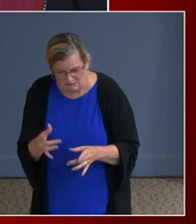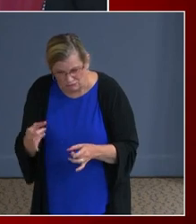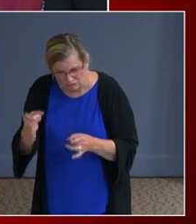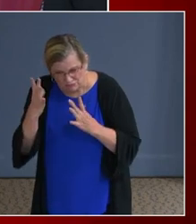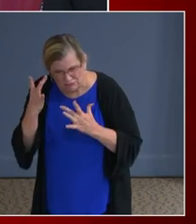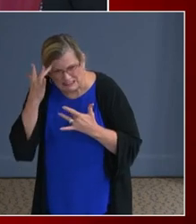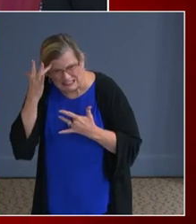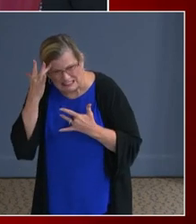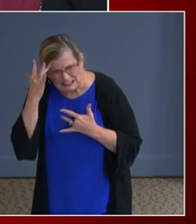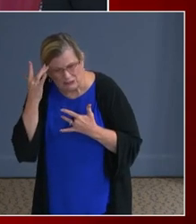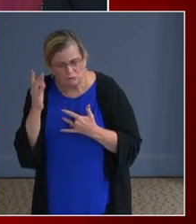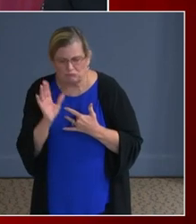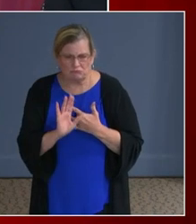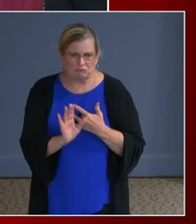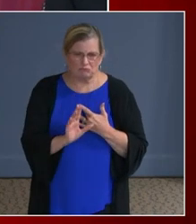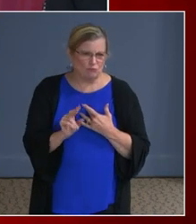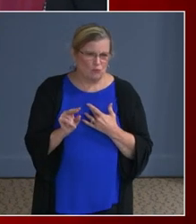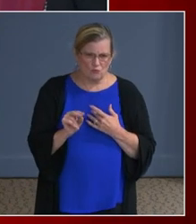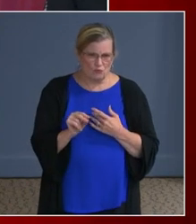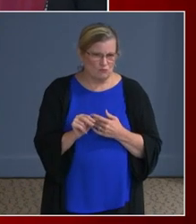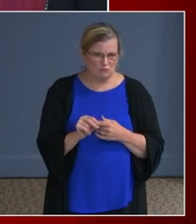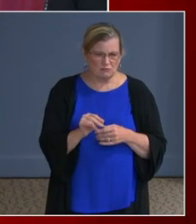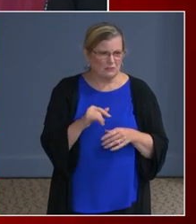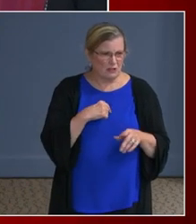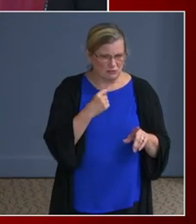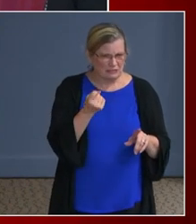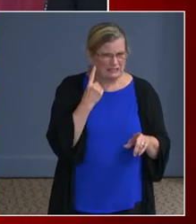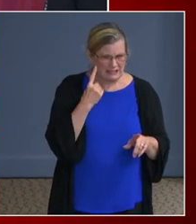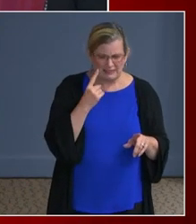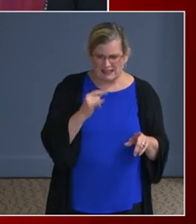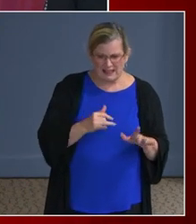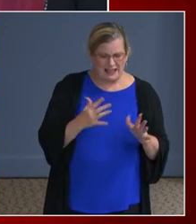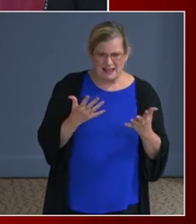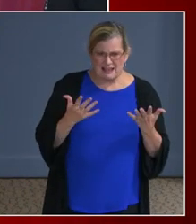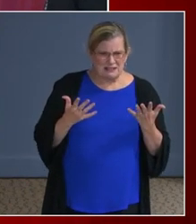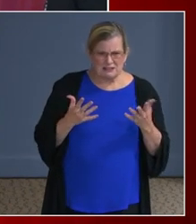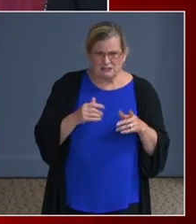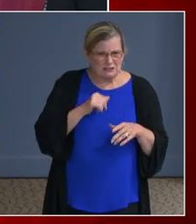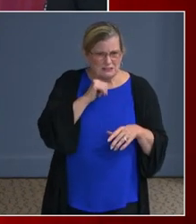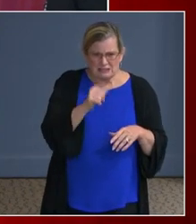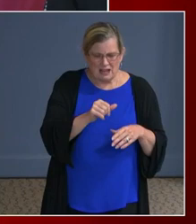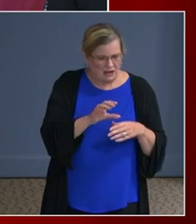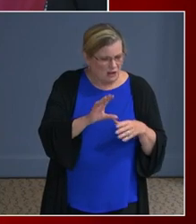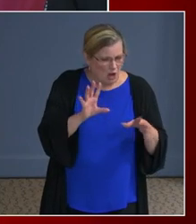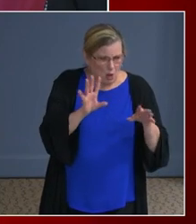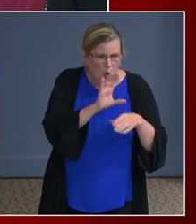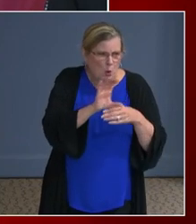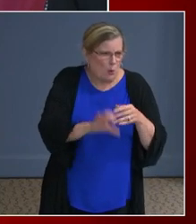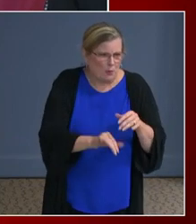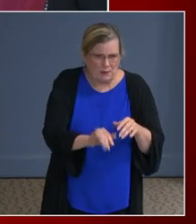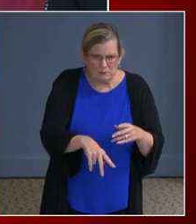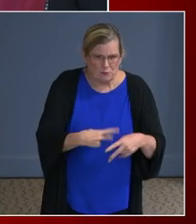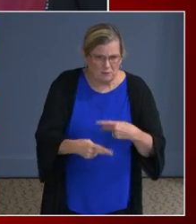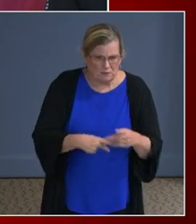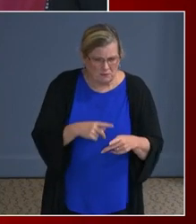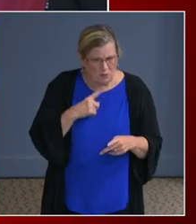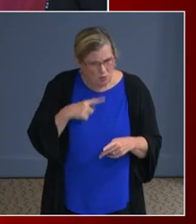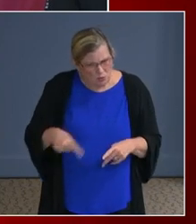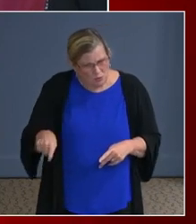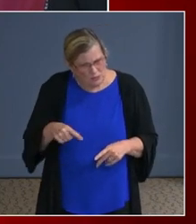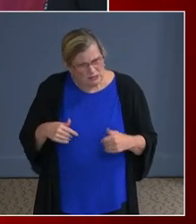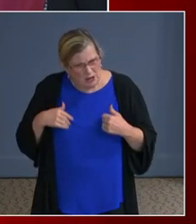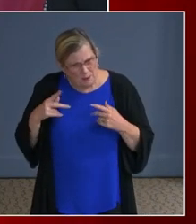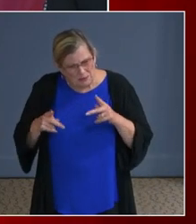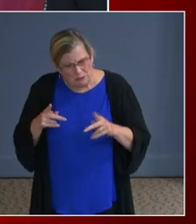those types of conclusions. What may be happening is that if younger populations are tending to be more impacted, their severity